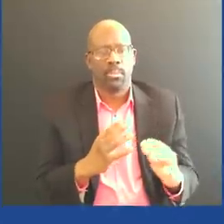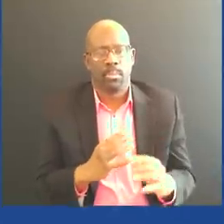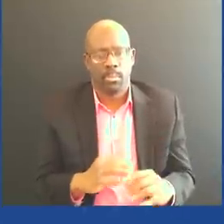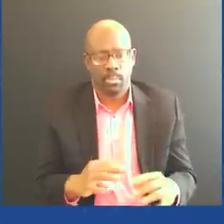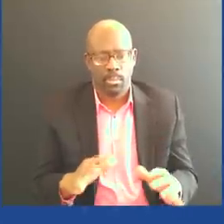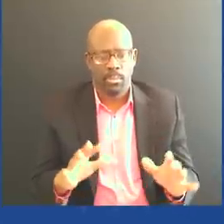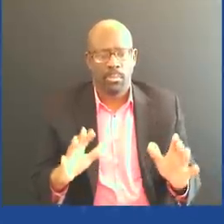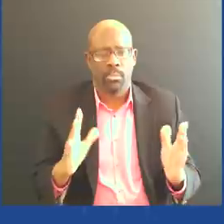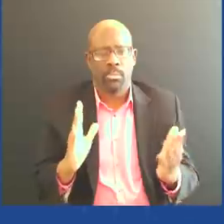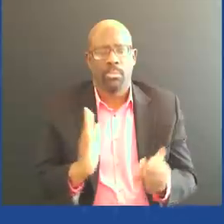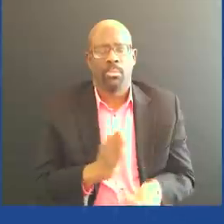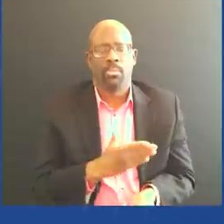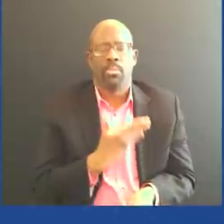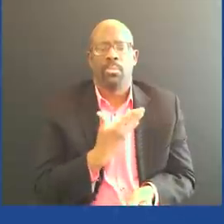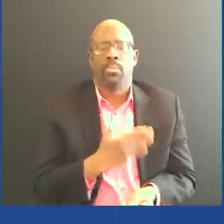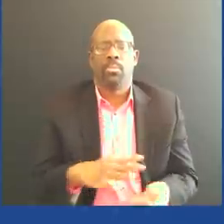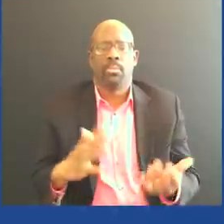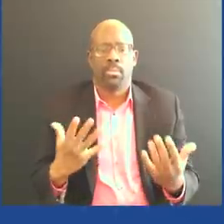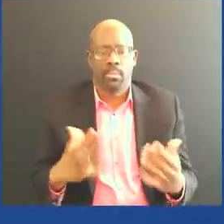Retire the colors.